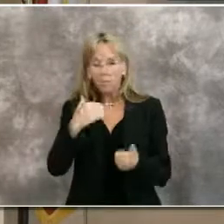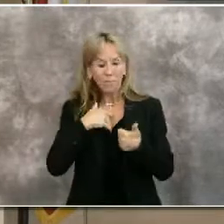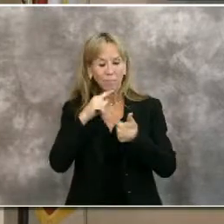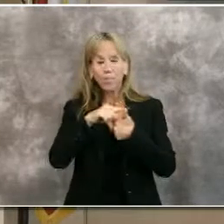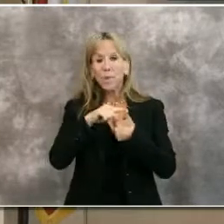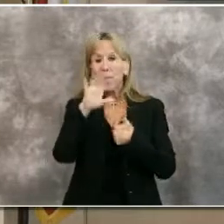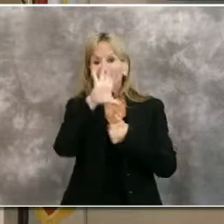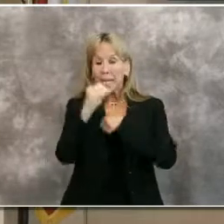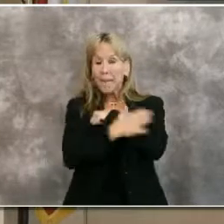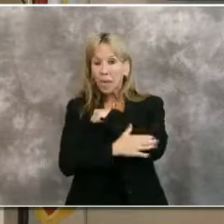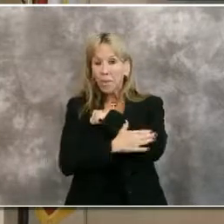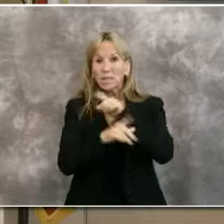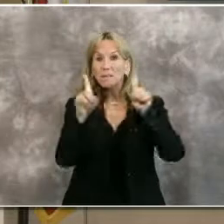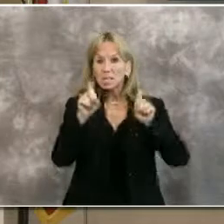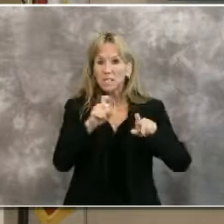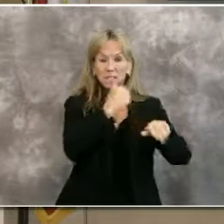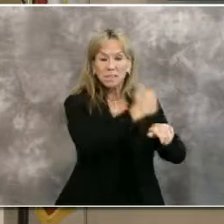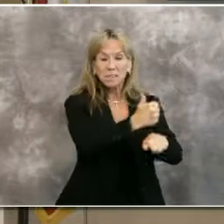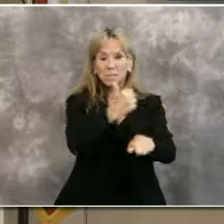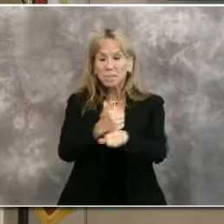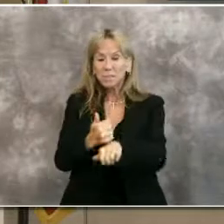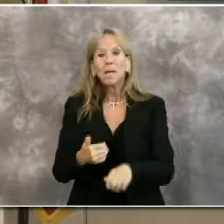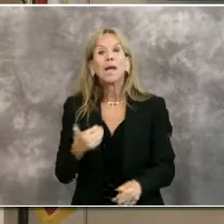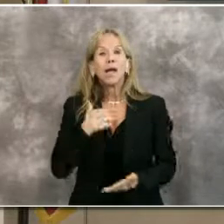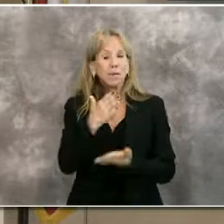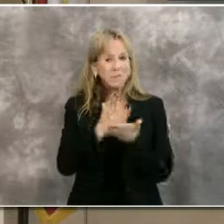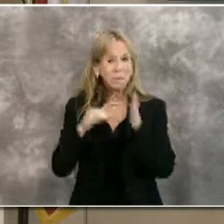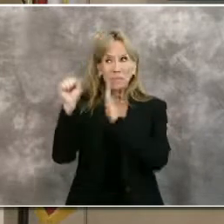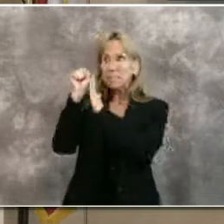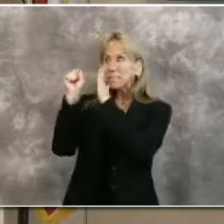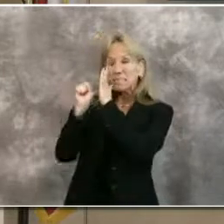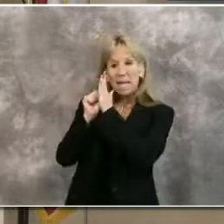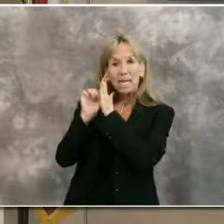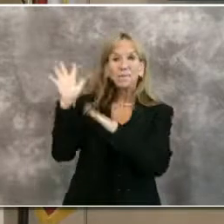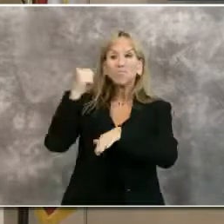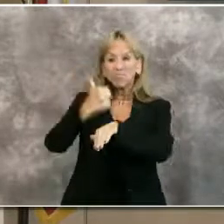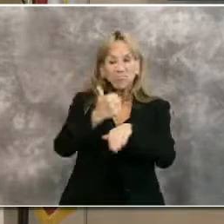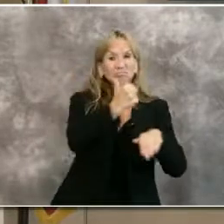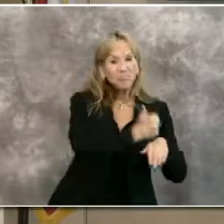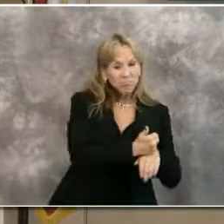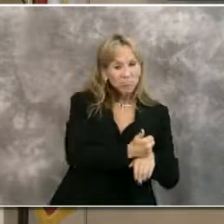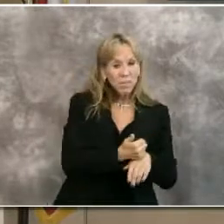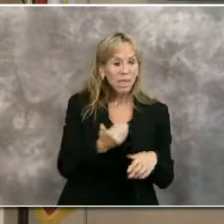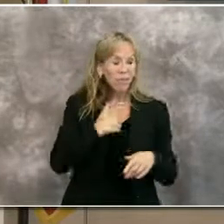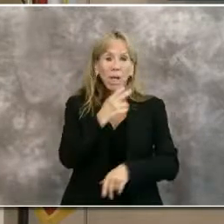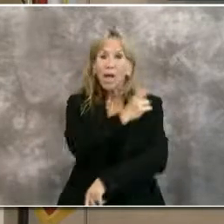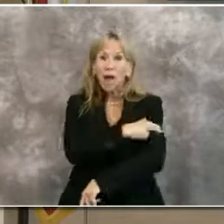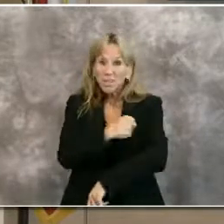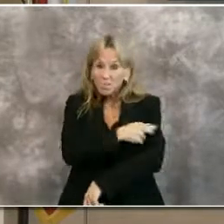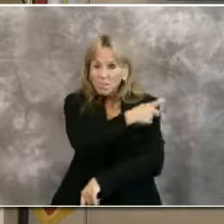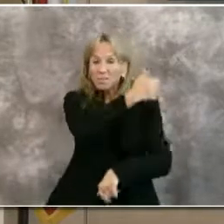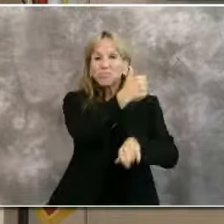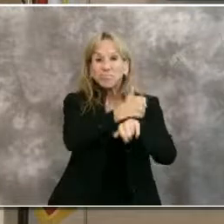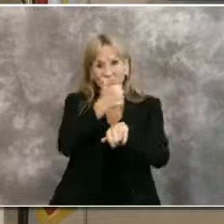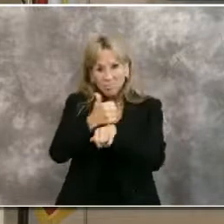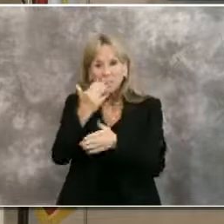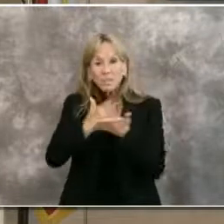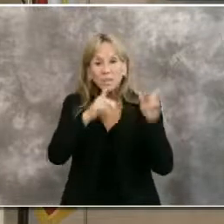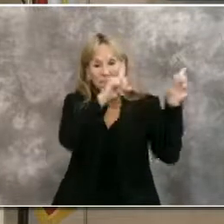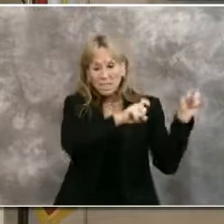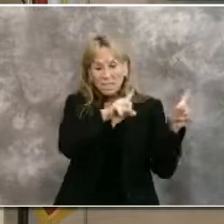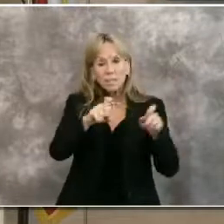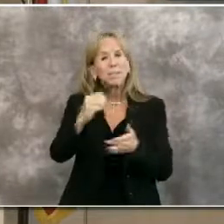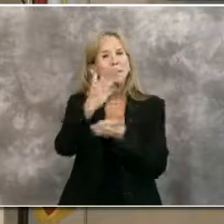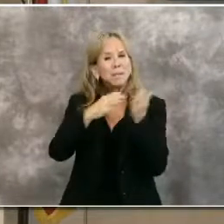county testing sites, we have state testing sites, our hospitals doing sites, CVS pharmacies are doing sites,